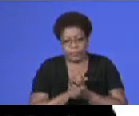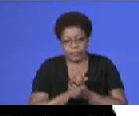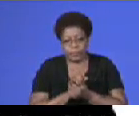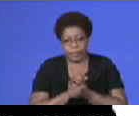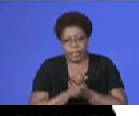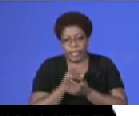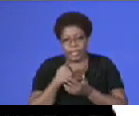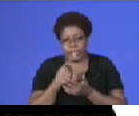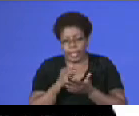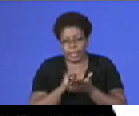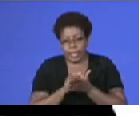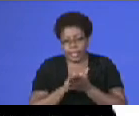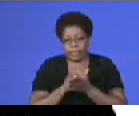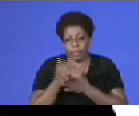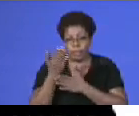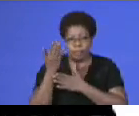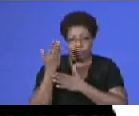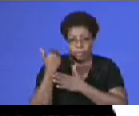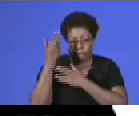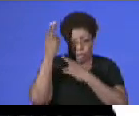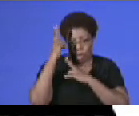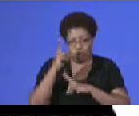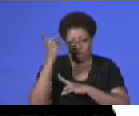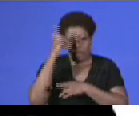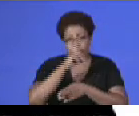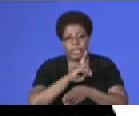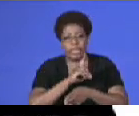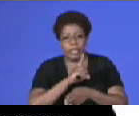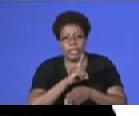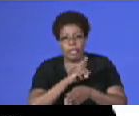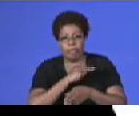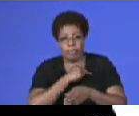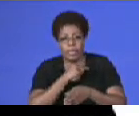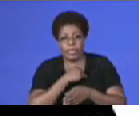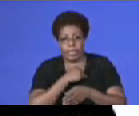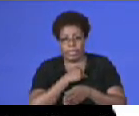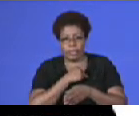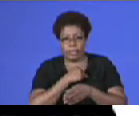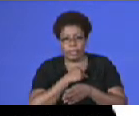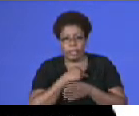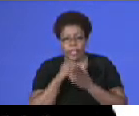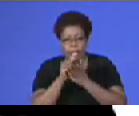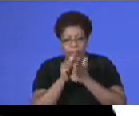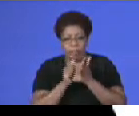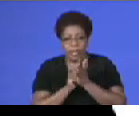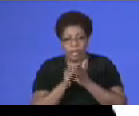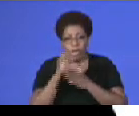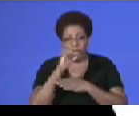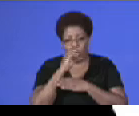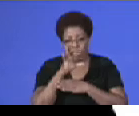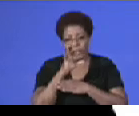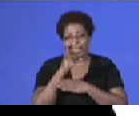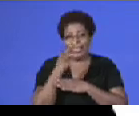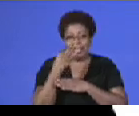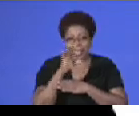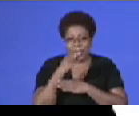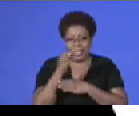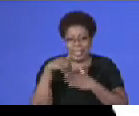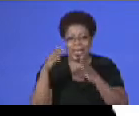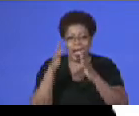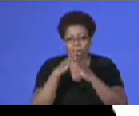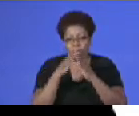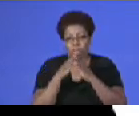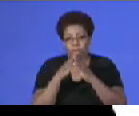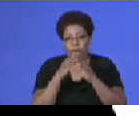April 27th when Prime Minister the Most Honorable Dr. Hubert Minnis amended the Emergency Powers COVID-19 No. 2 order in the House of